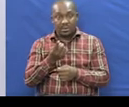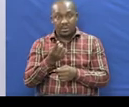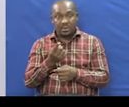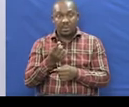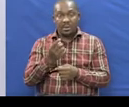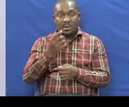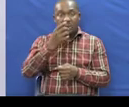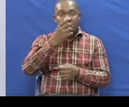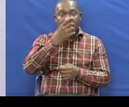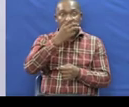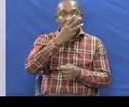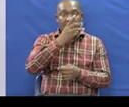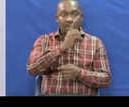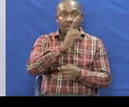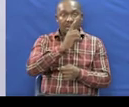extra stability